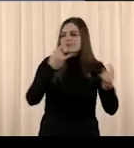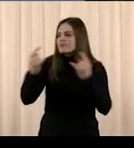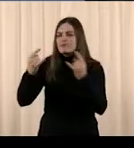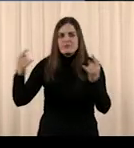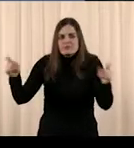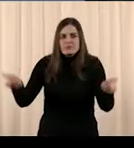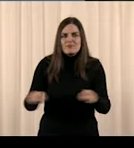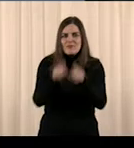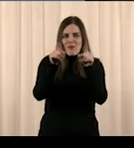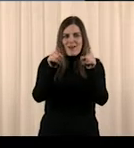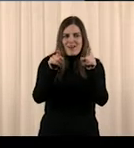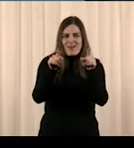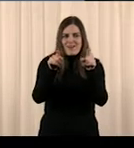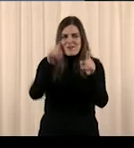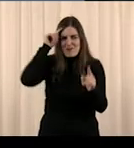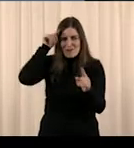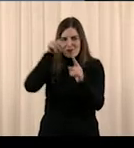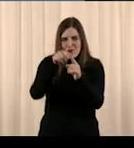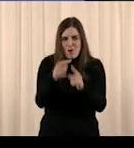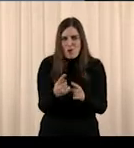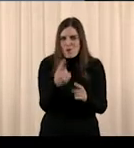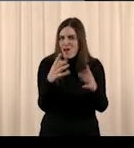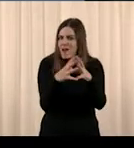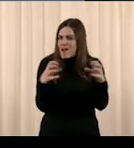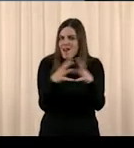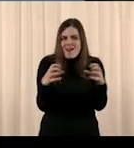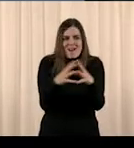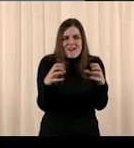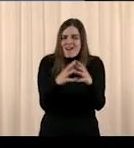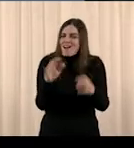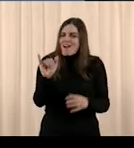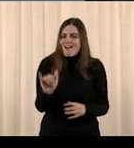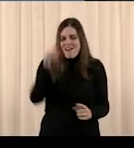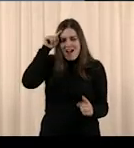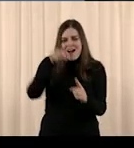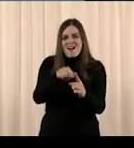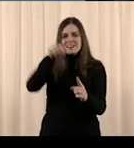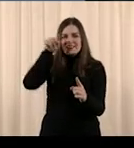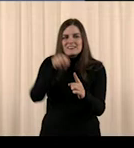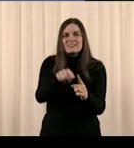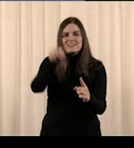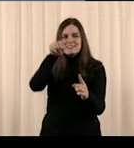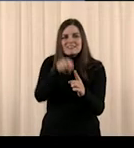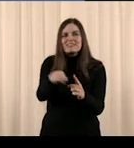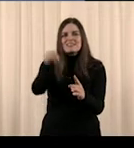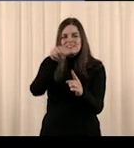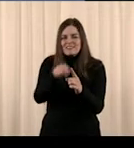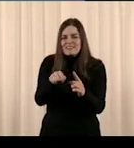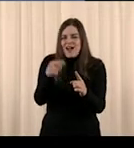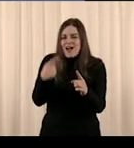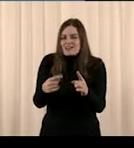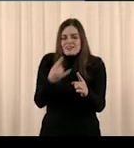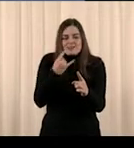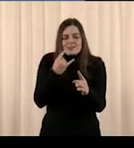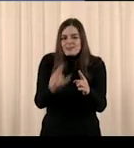delante. You will not be able to forget. No podrás olvidar. That inner thirst, esa sed